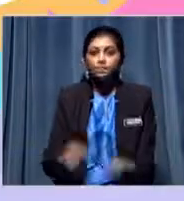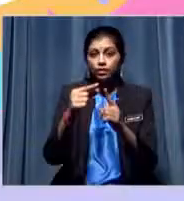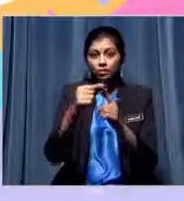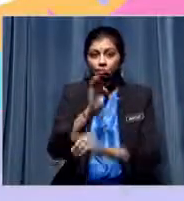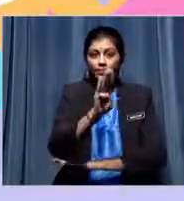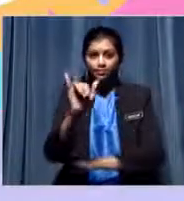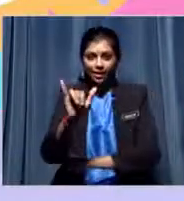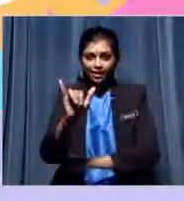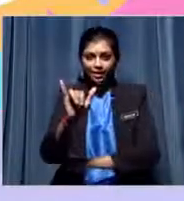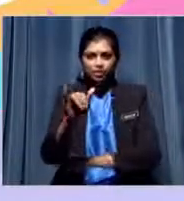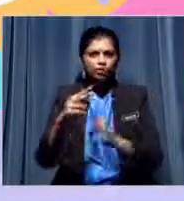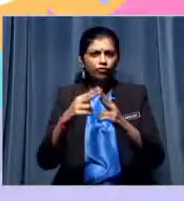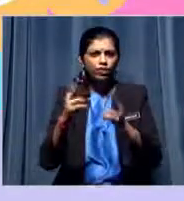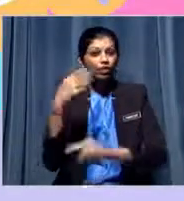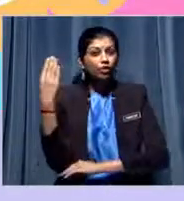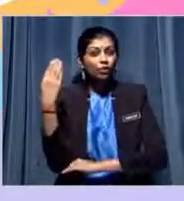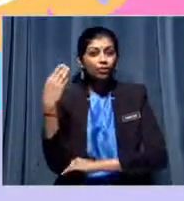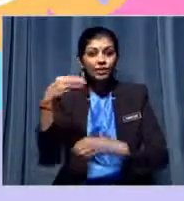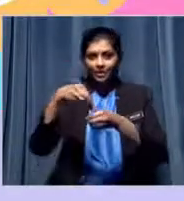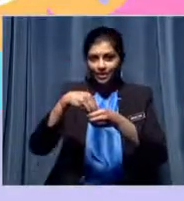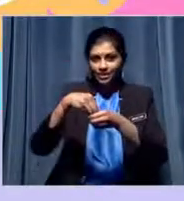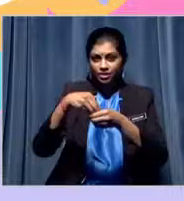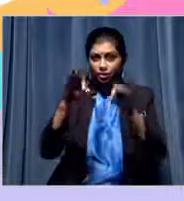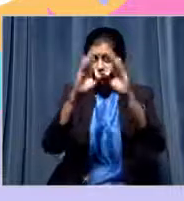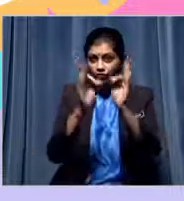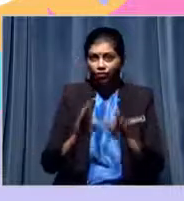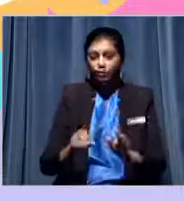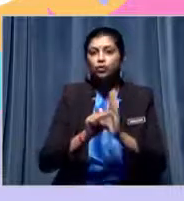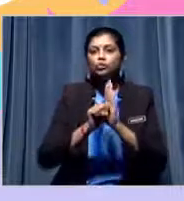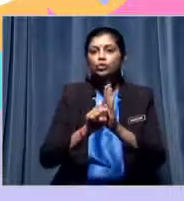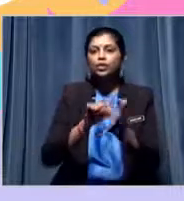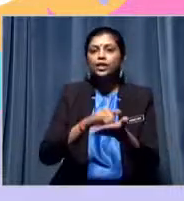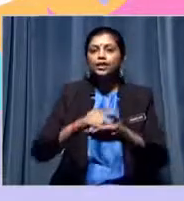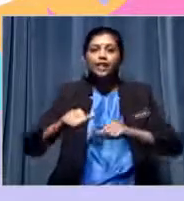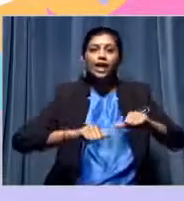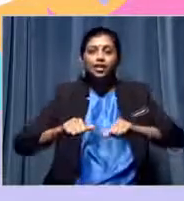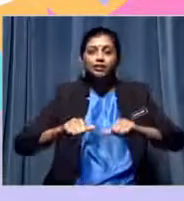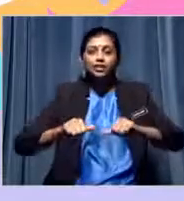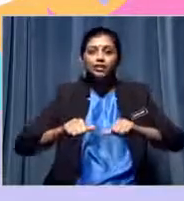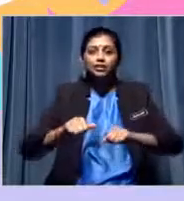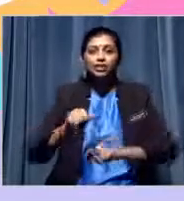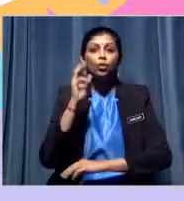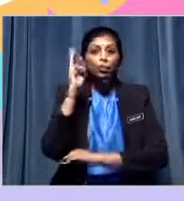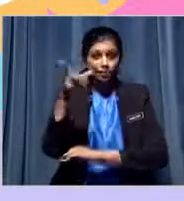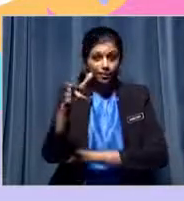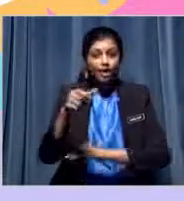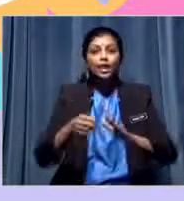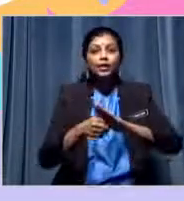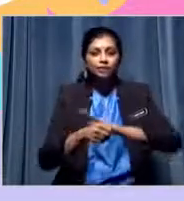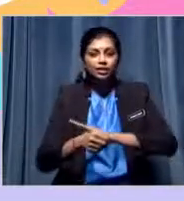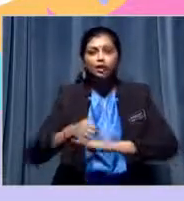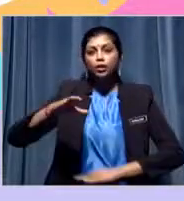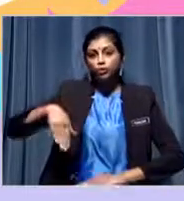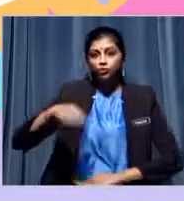word by is very common in this form to show that the action will be completed before a